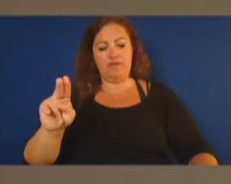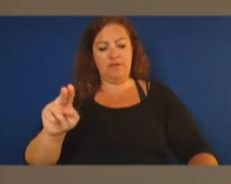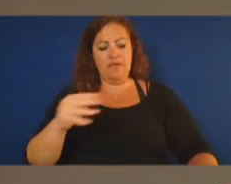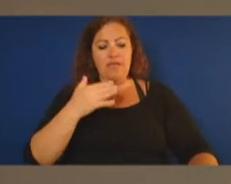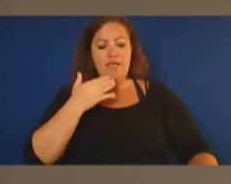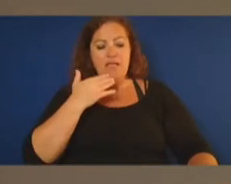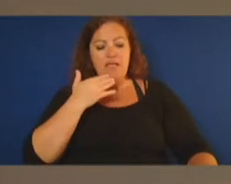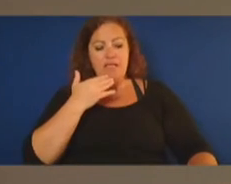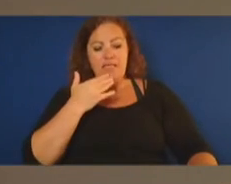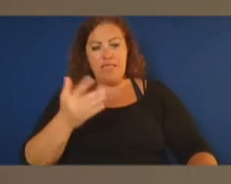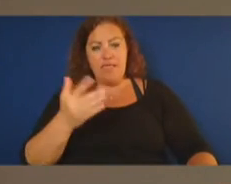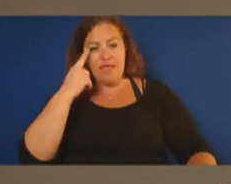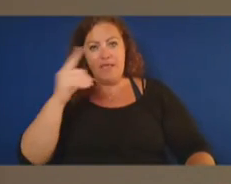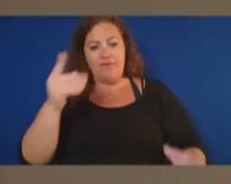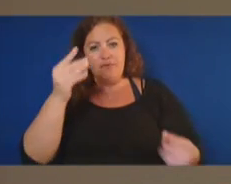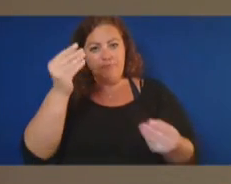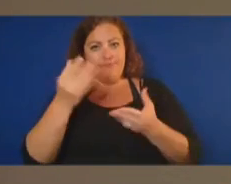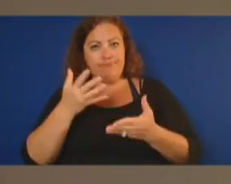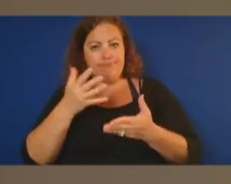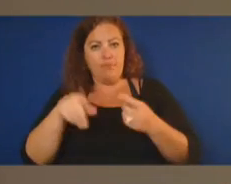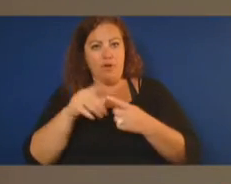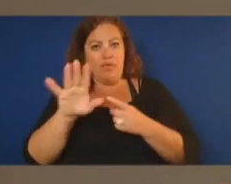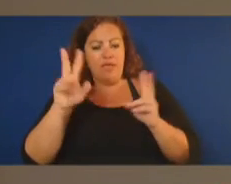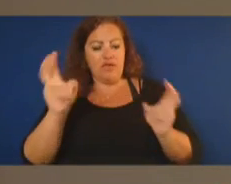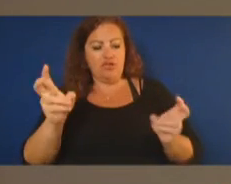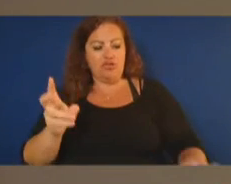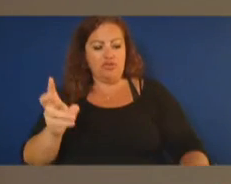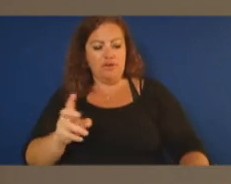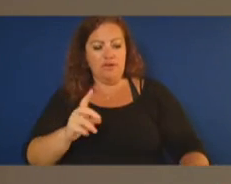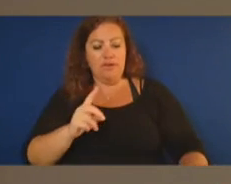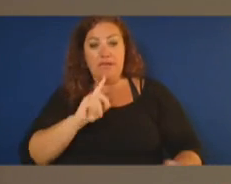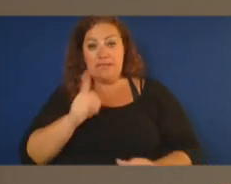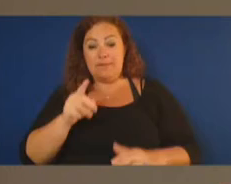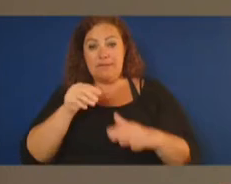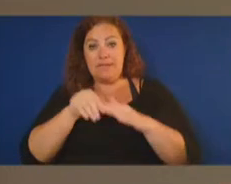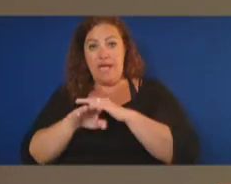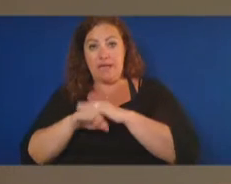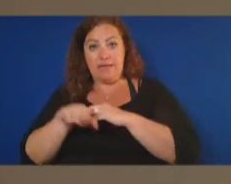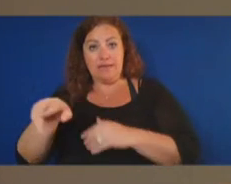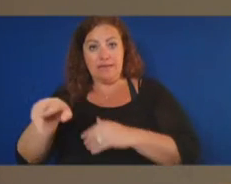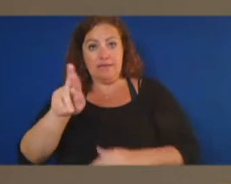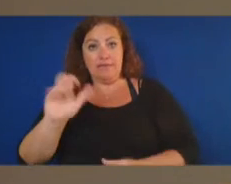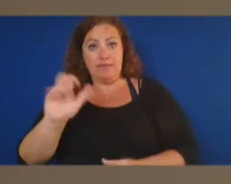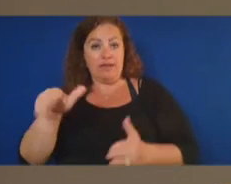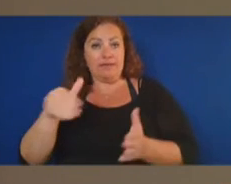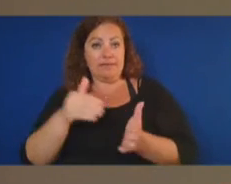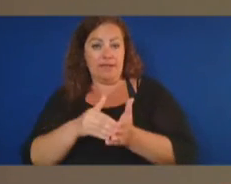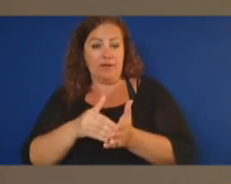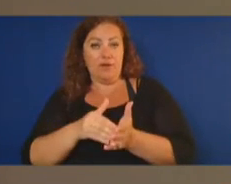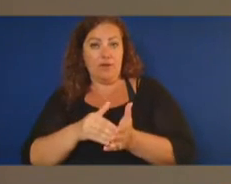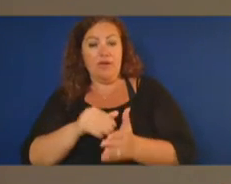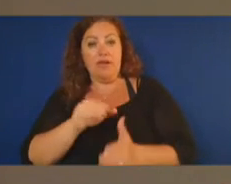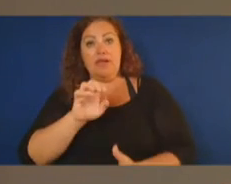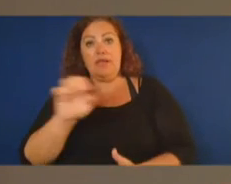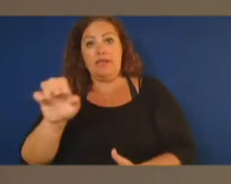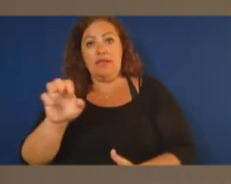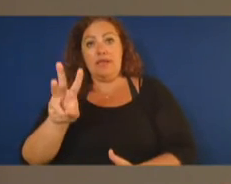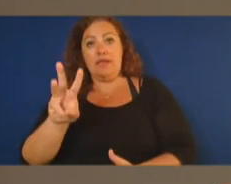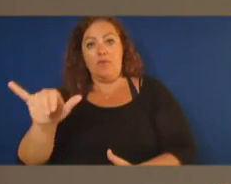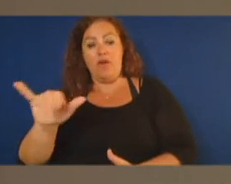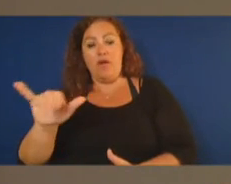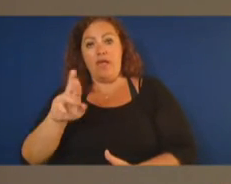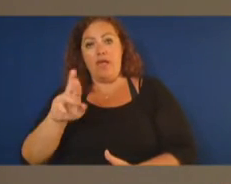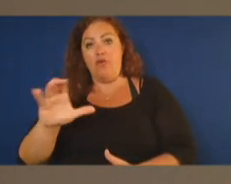sharing light on that issue especially access to the recreation center uh Eastway Recreation Center is